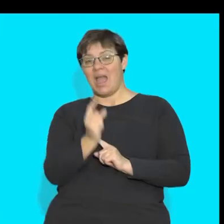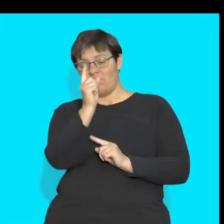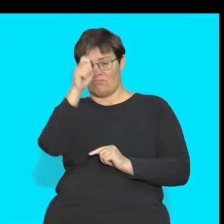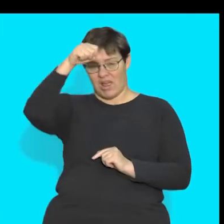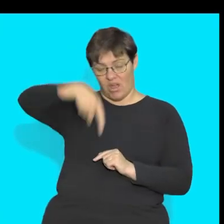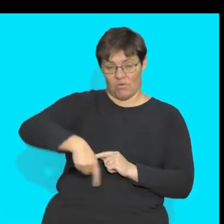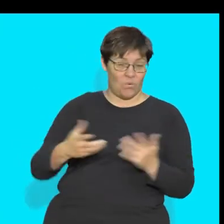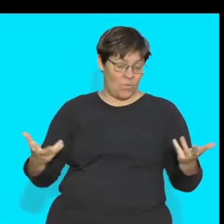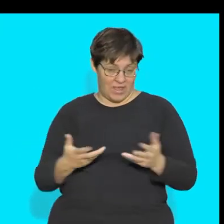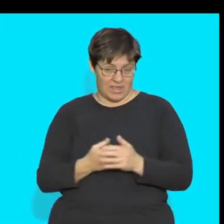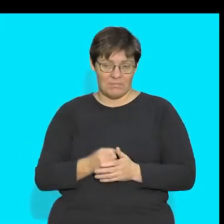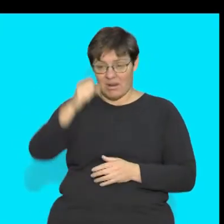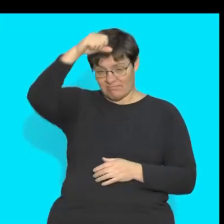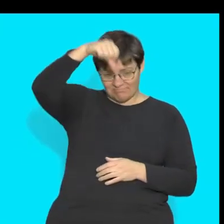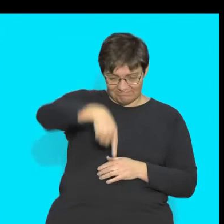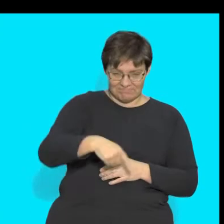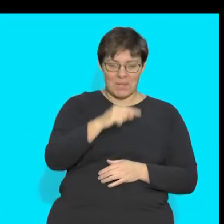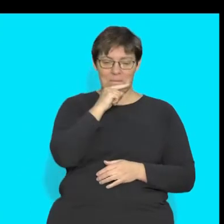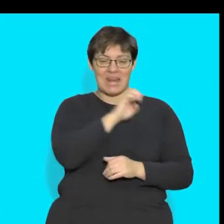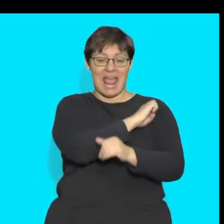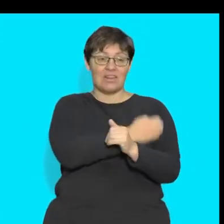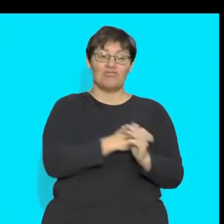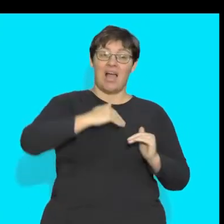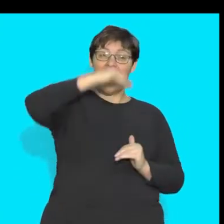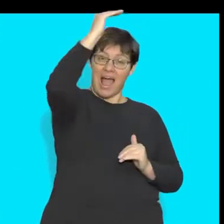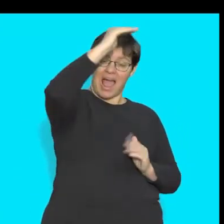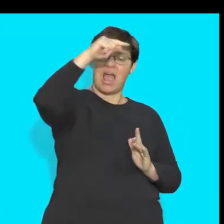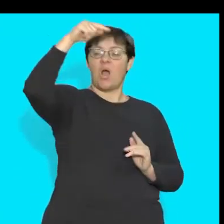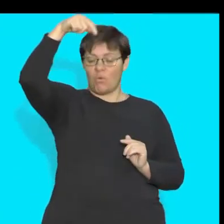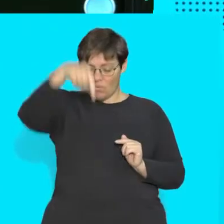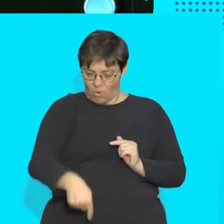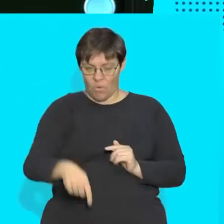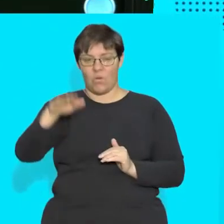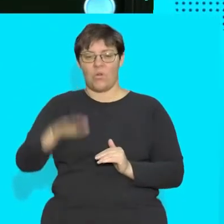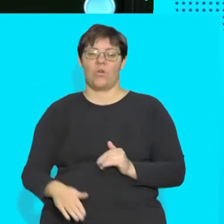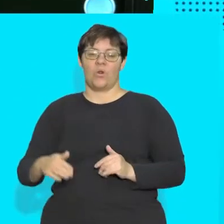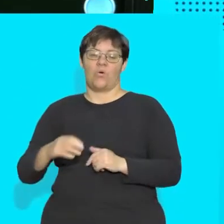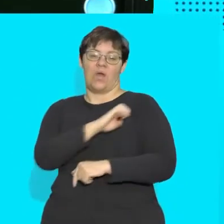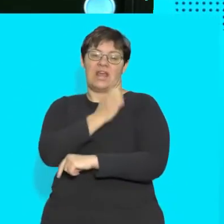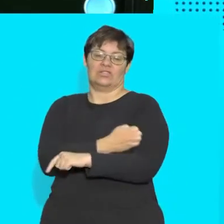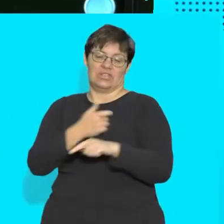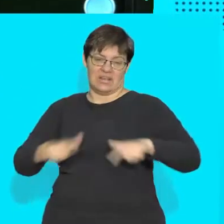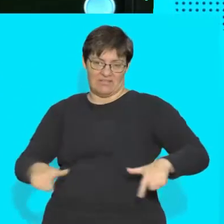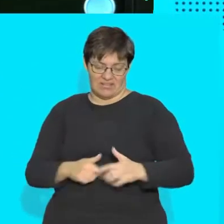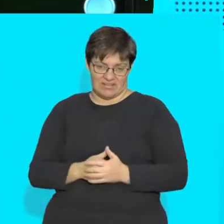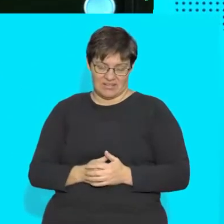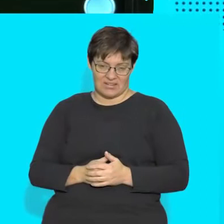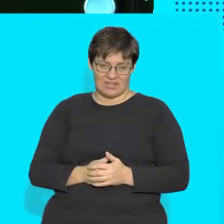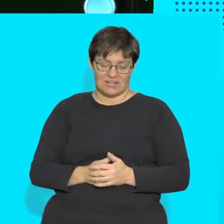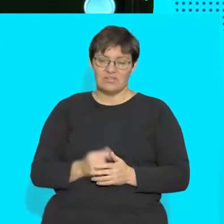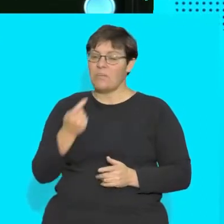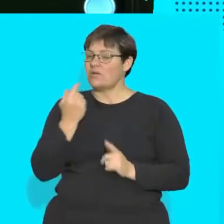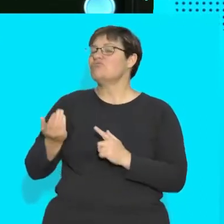arrows. Okay, that shows me the direction that the electrons are moving in. So these ones definitely have to show me